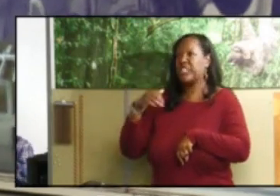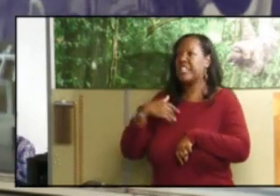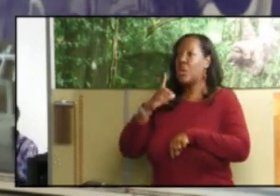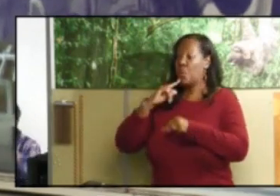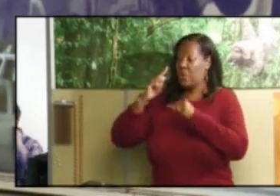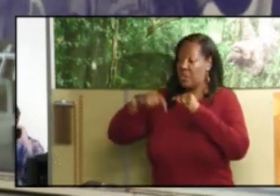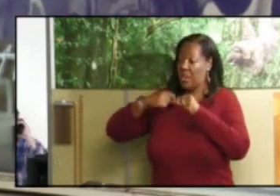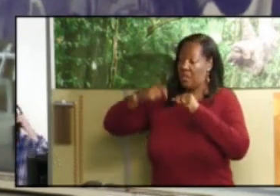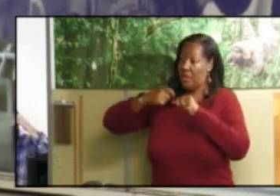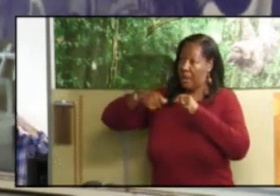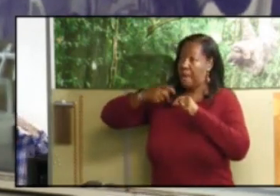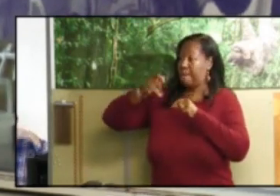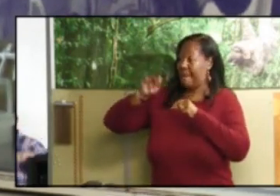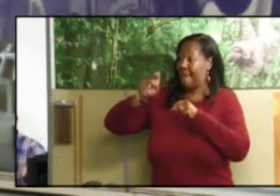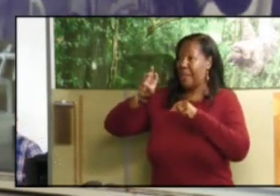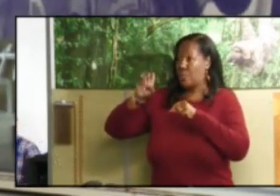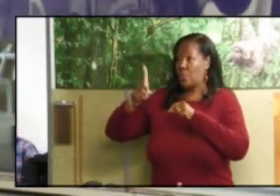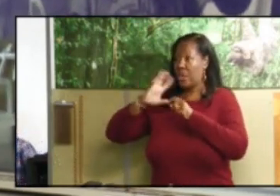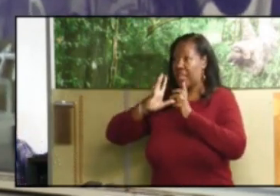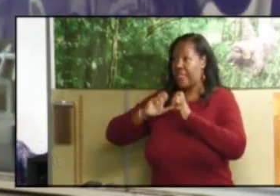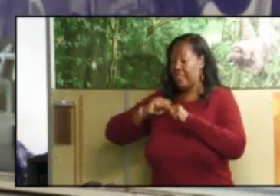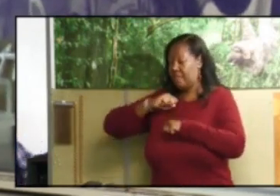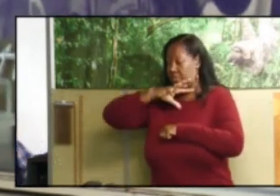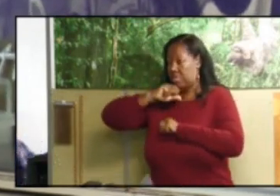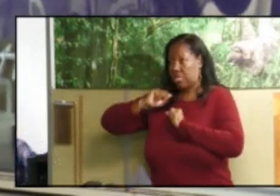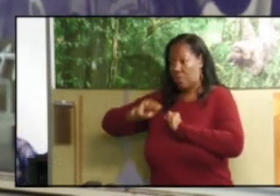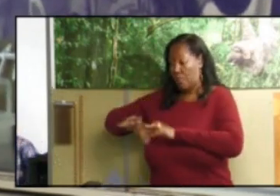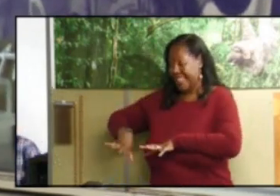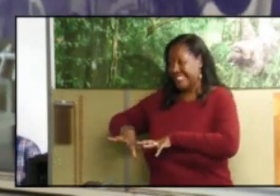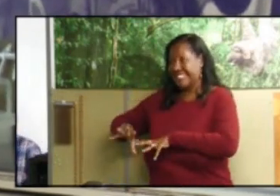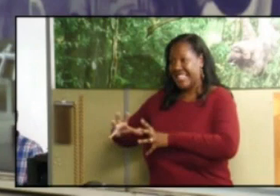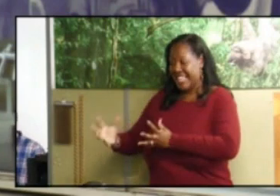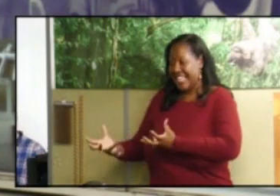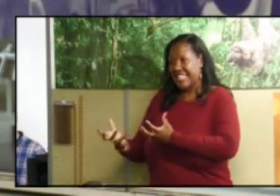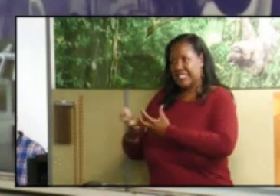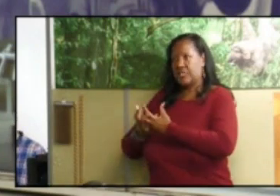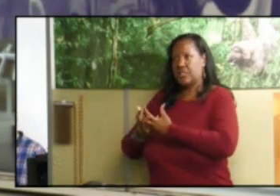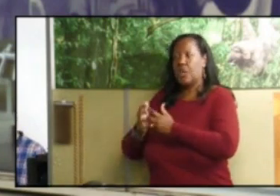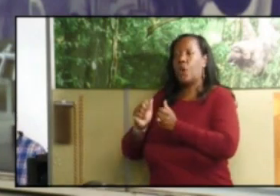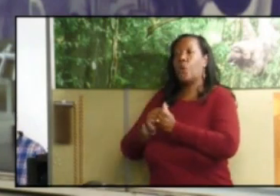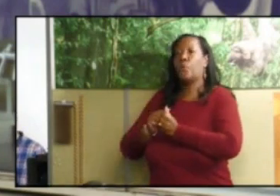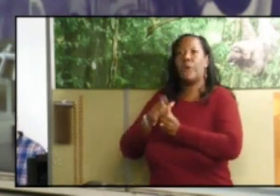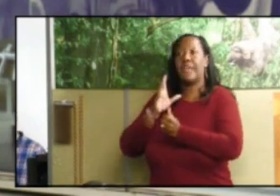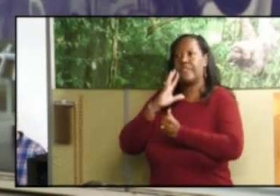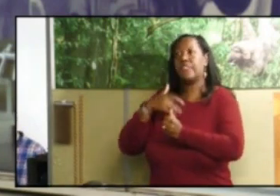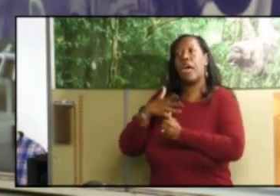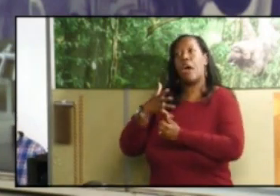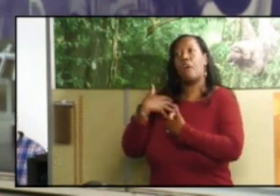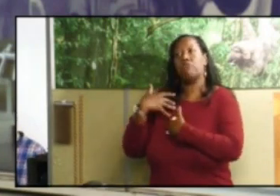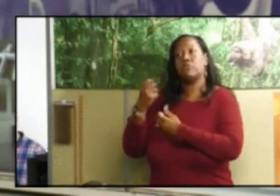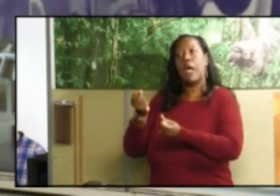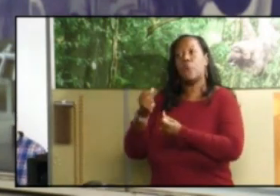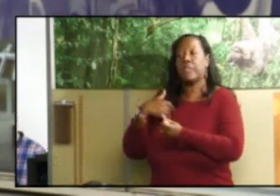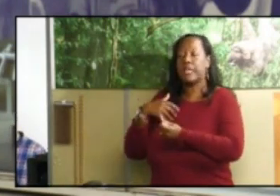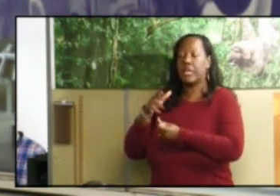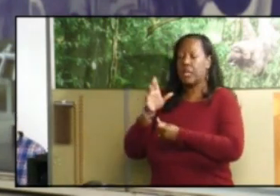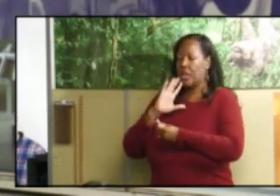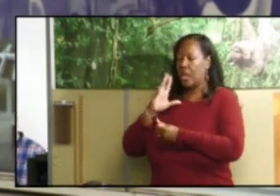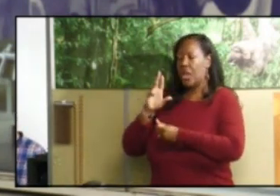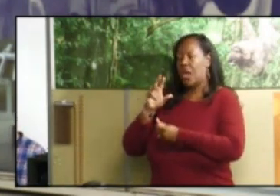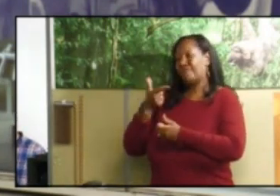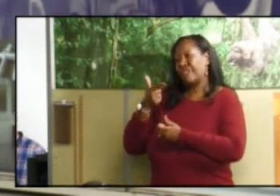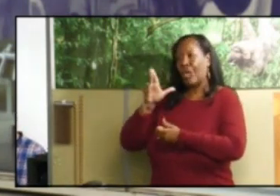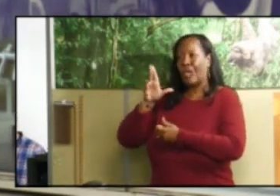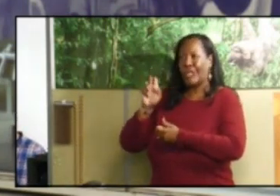mills, bonded together with an eco non-toxic resin, so it's super durable, used a lot in children's furniture, so